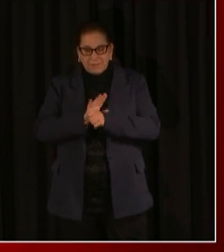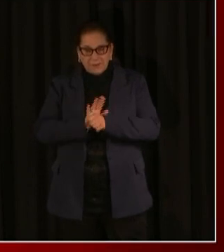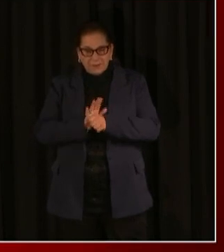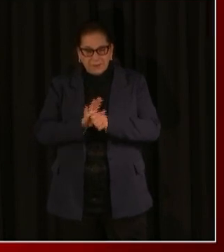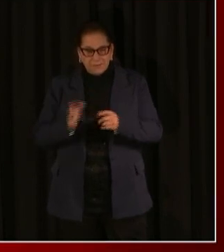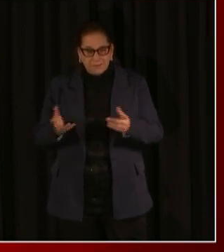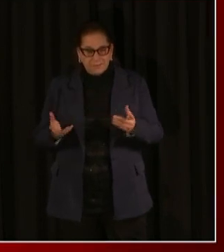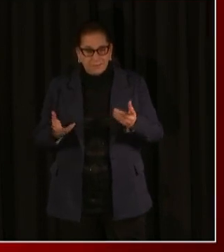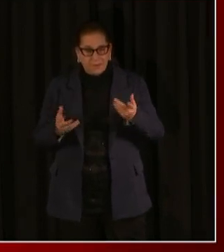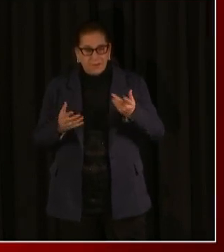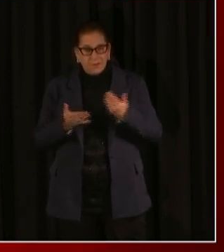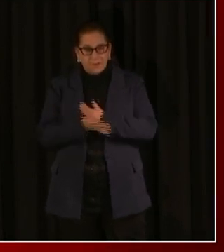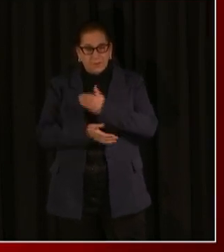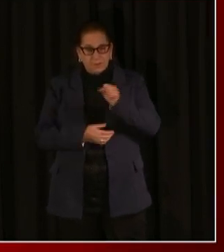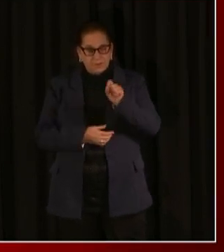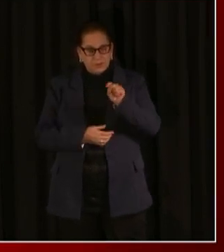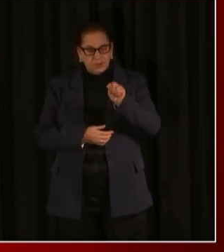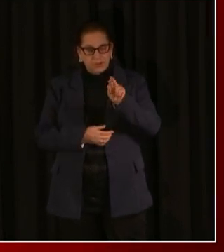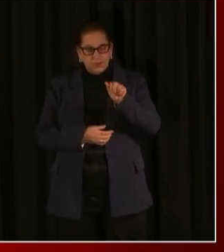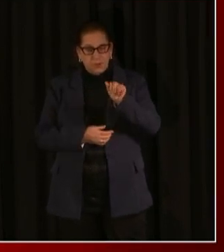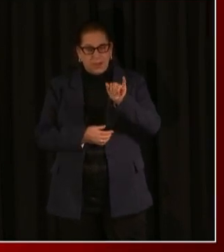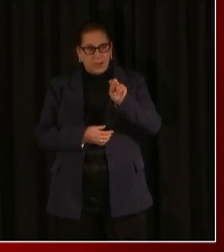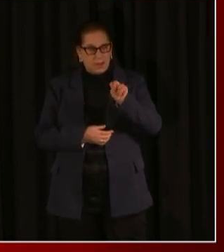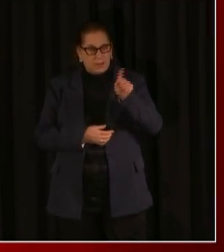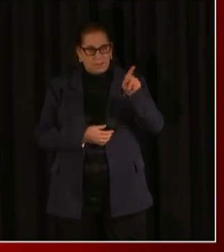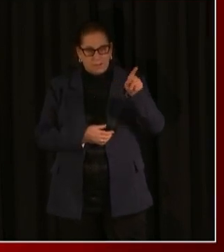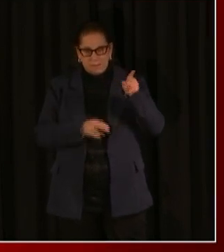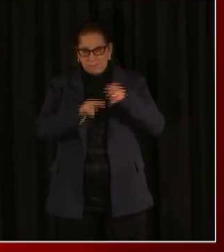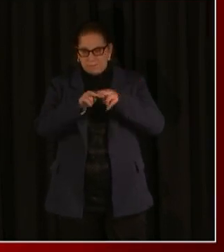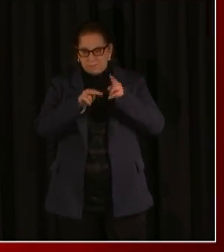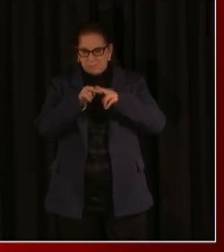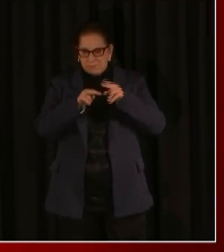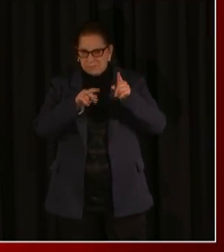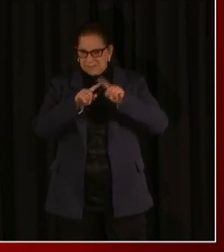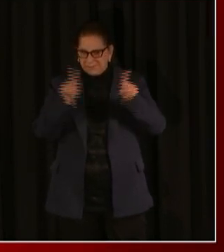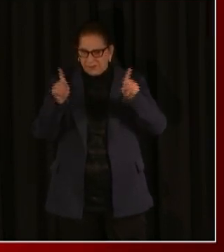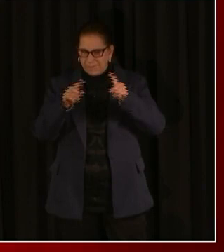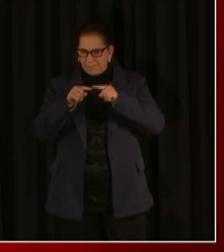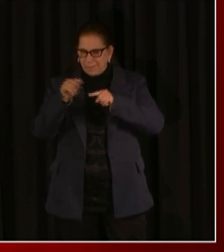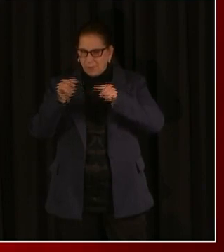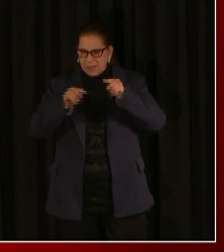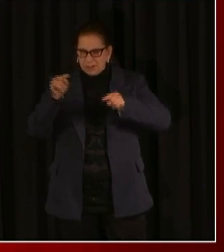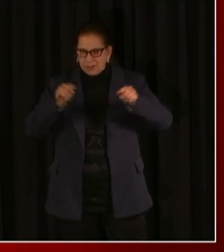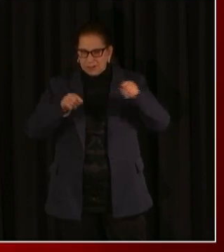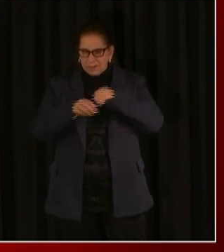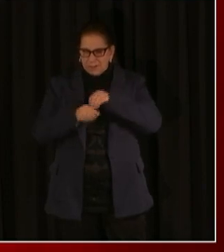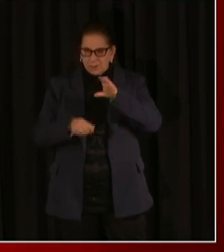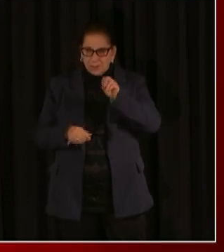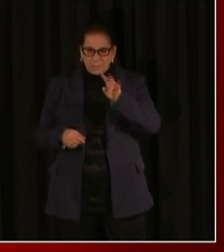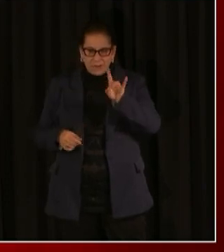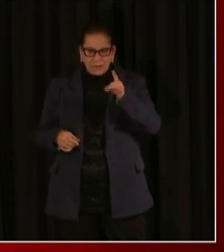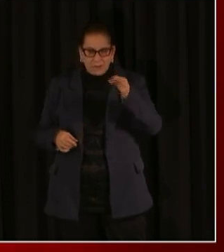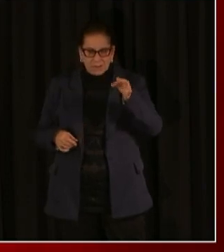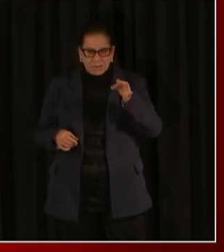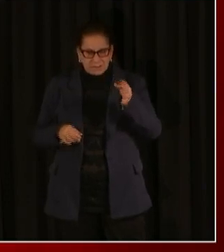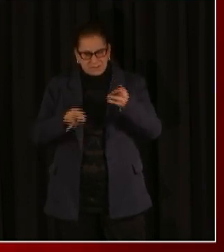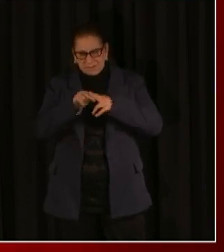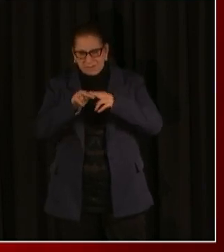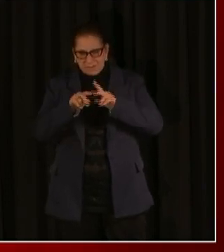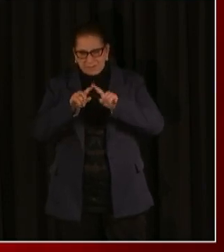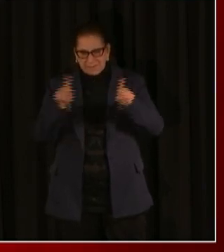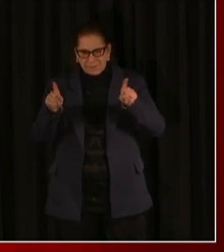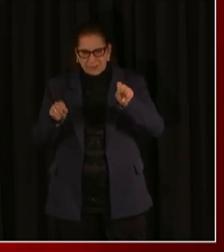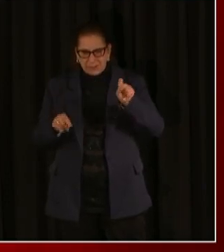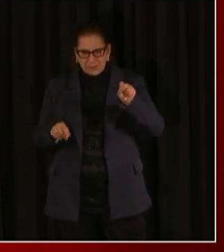As we're still having, as we're ramping up, getting to high levels of vaccination in the community, we all have to kind